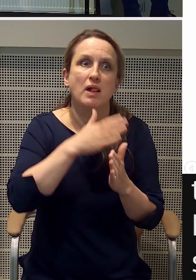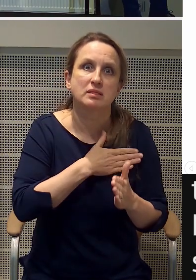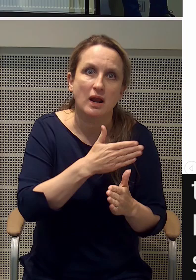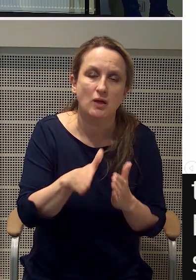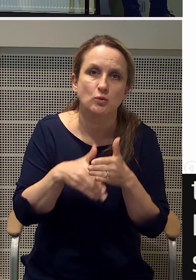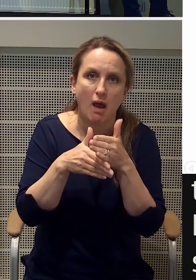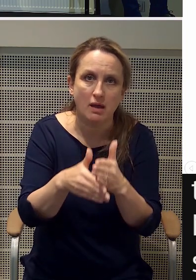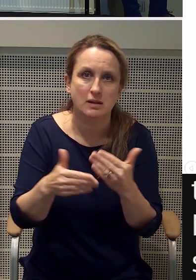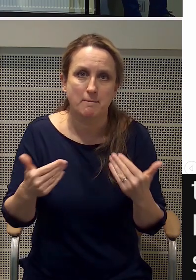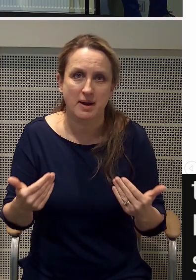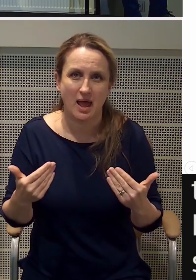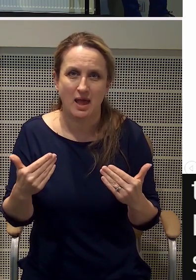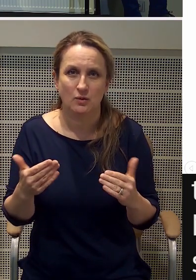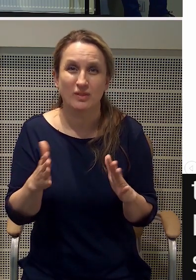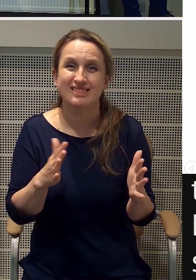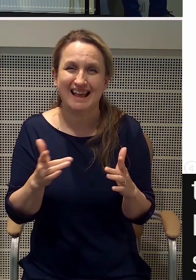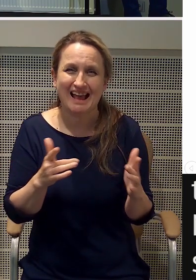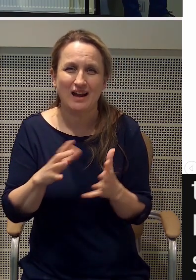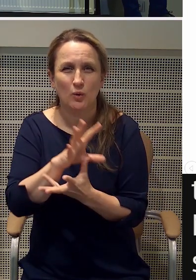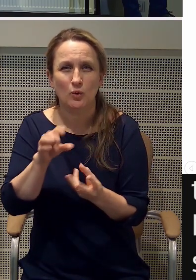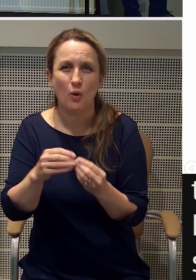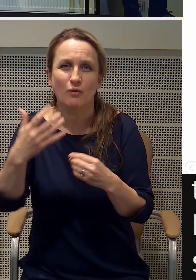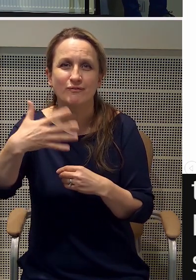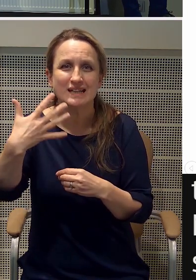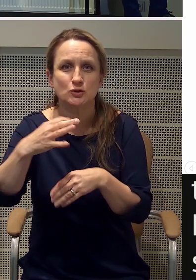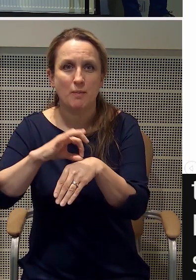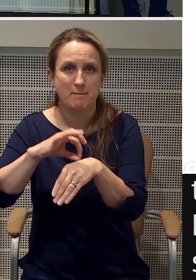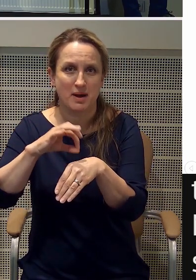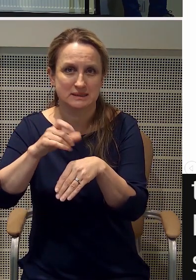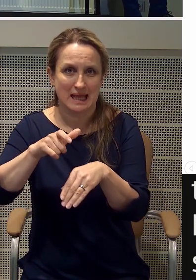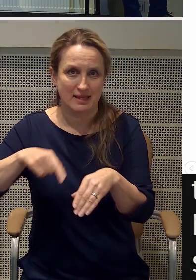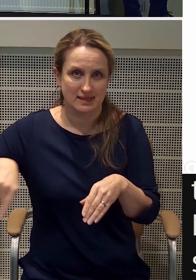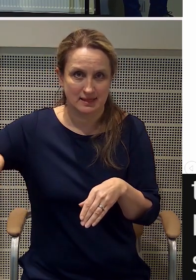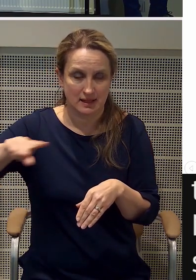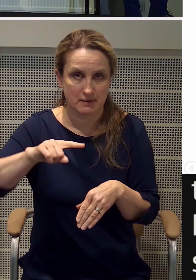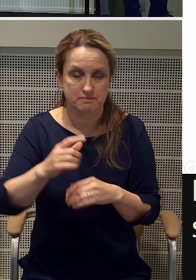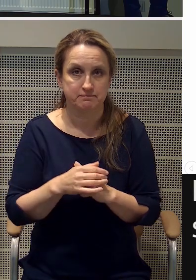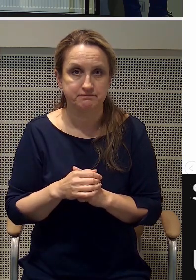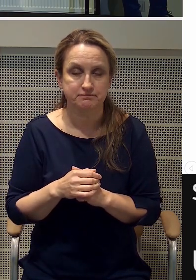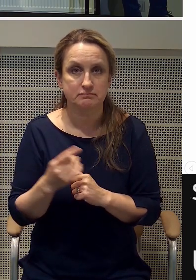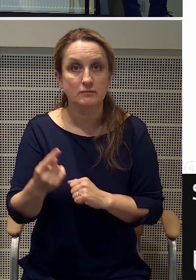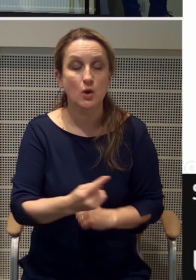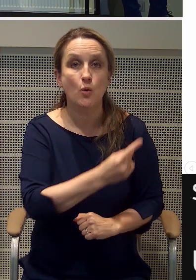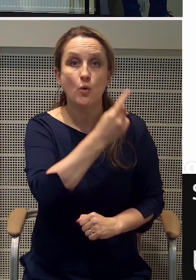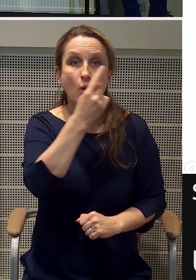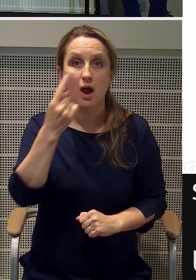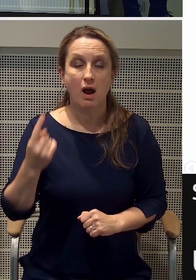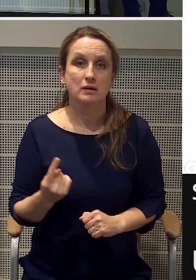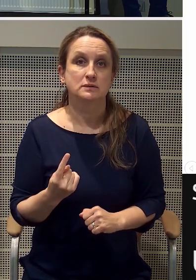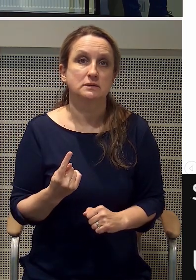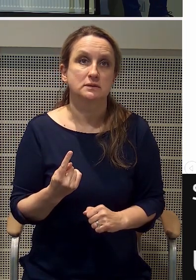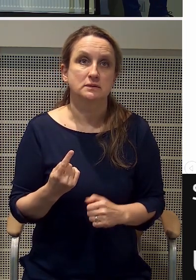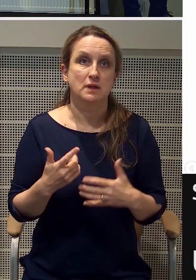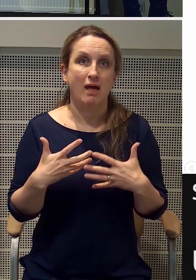Now we are talking about six or seven patients that are being supported by the Children's Foundation.